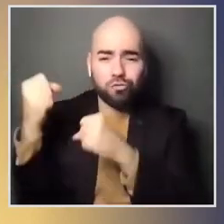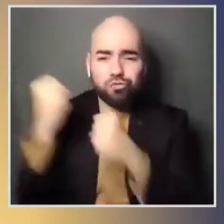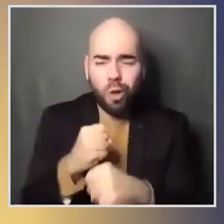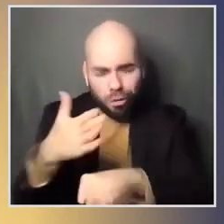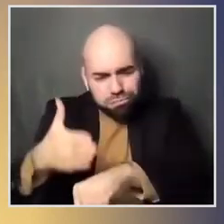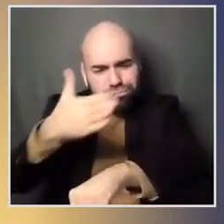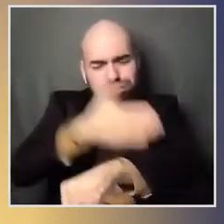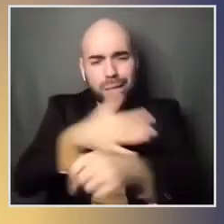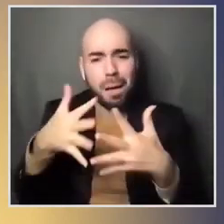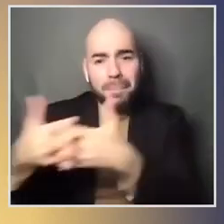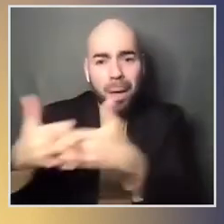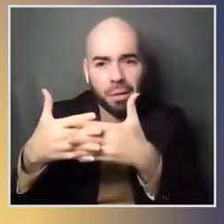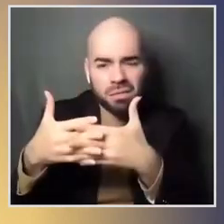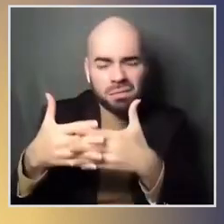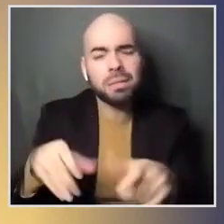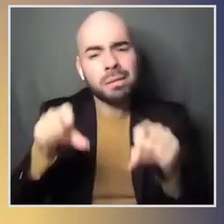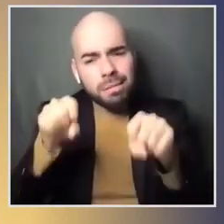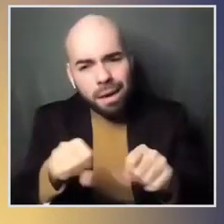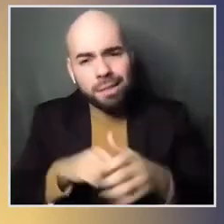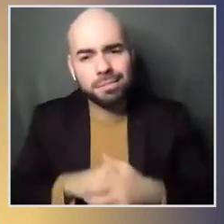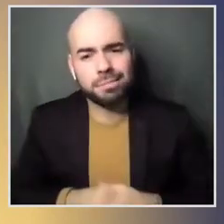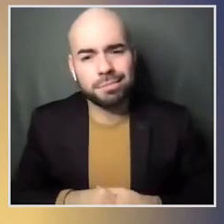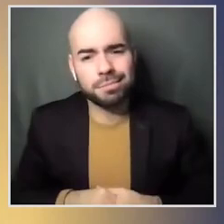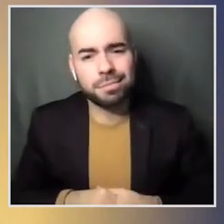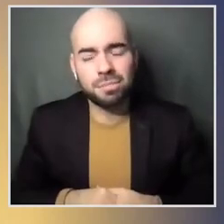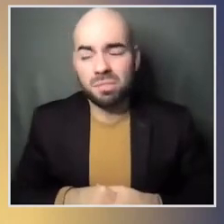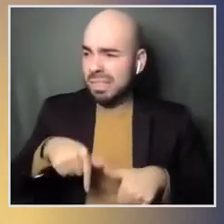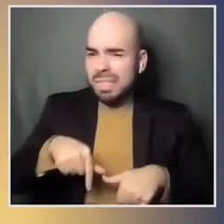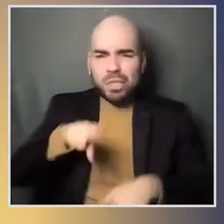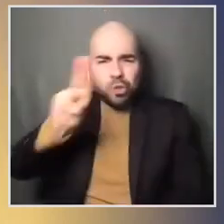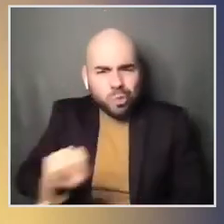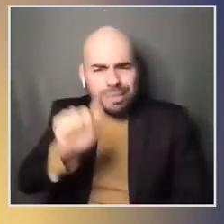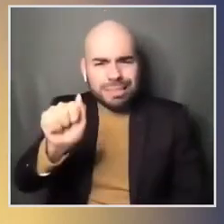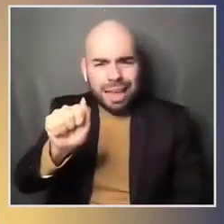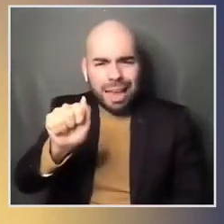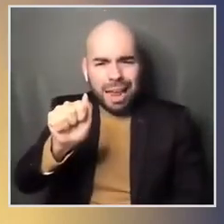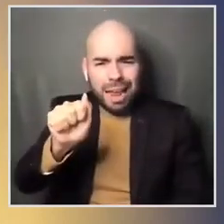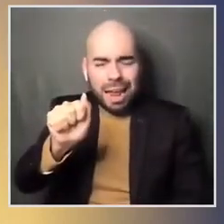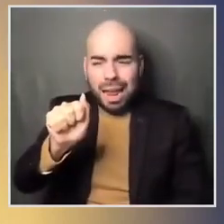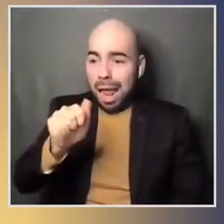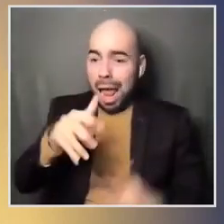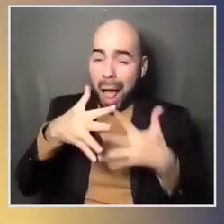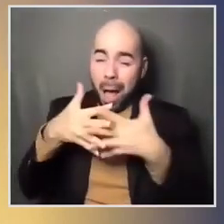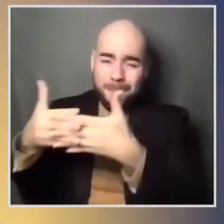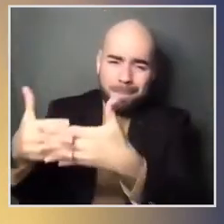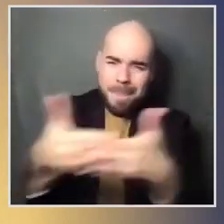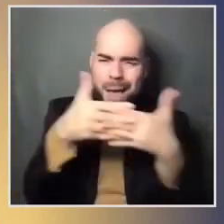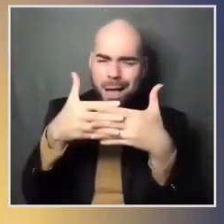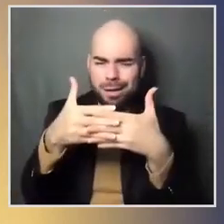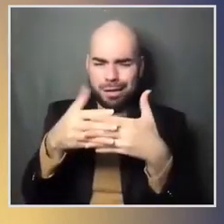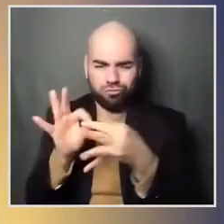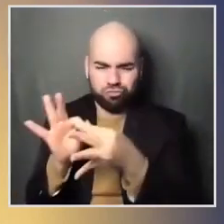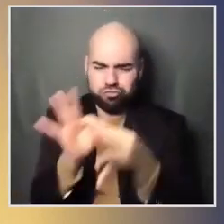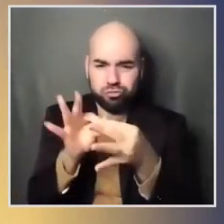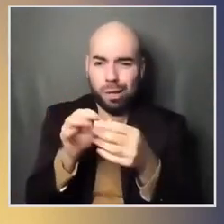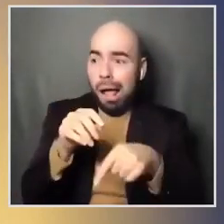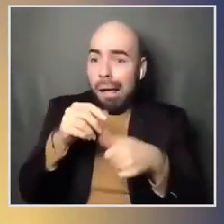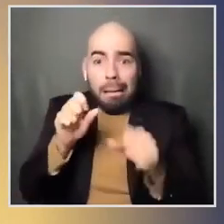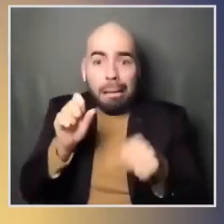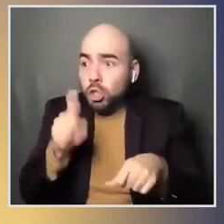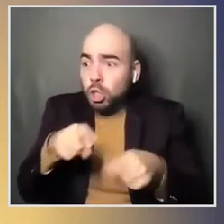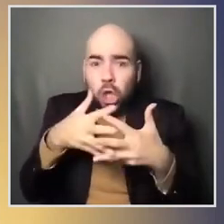are. This is the United States of America. And there's never been anything we've been unable to